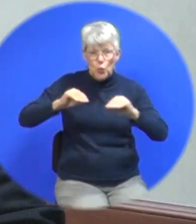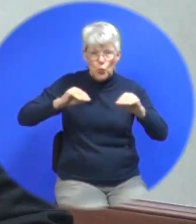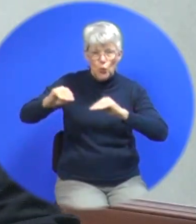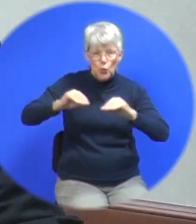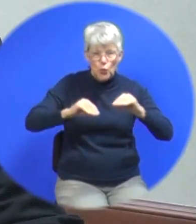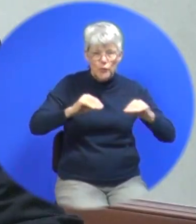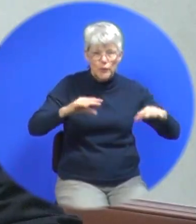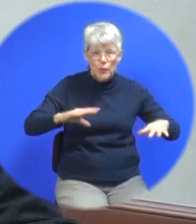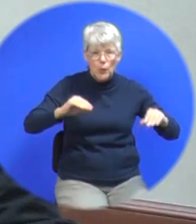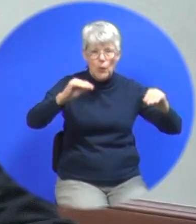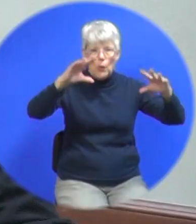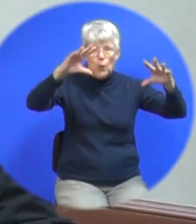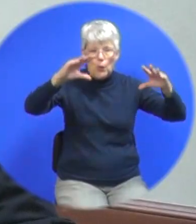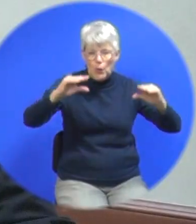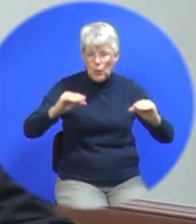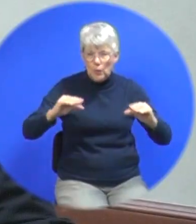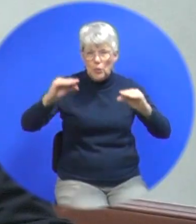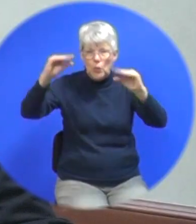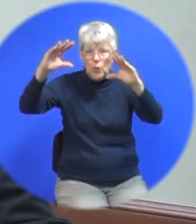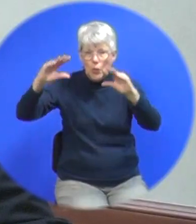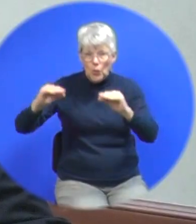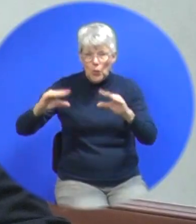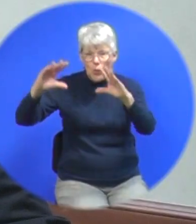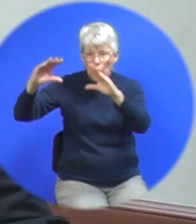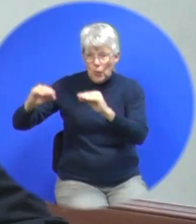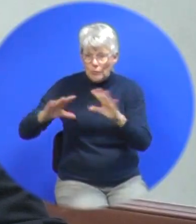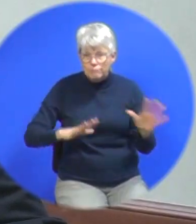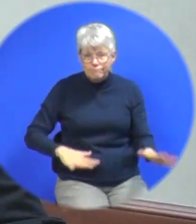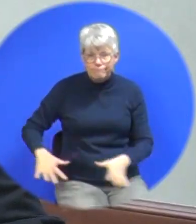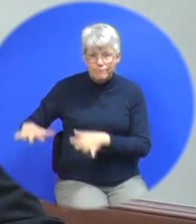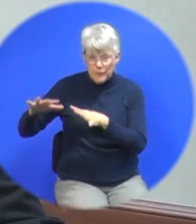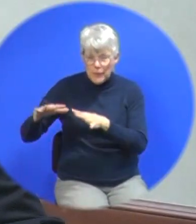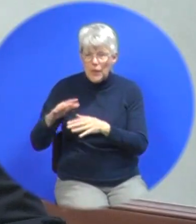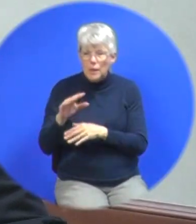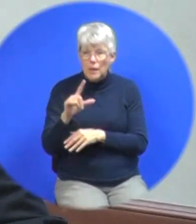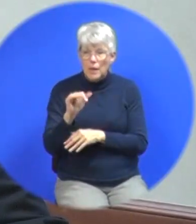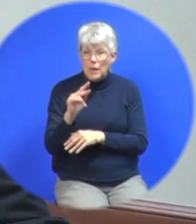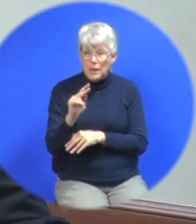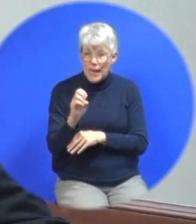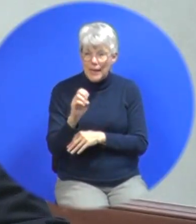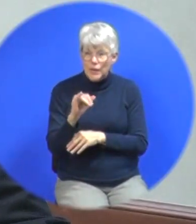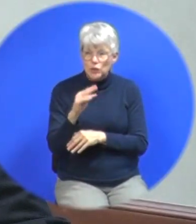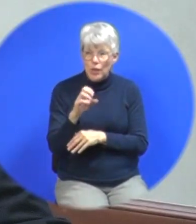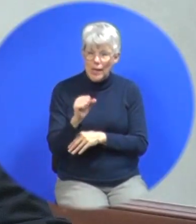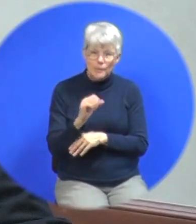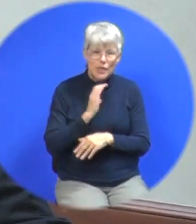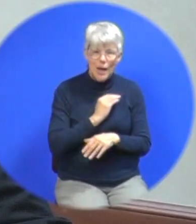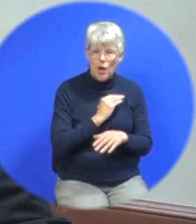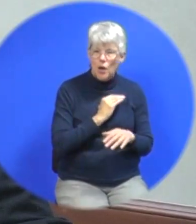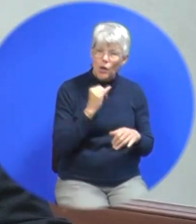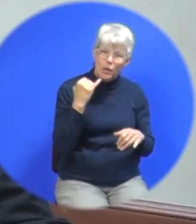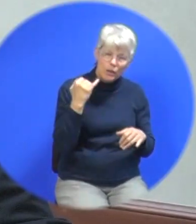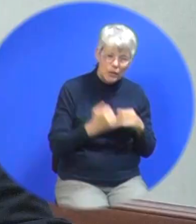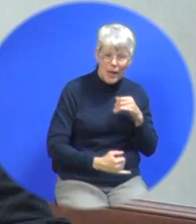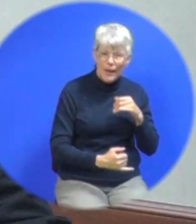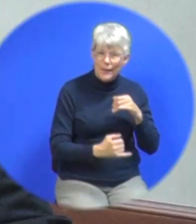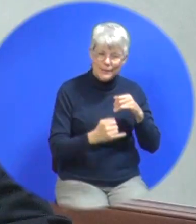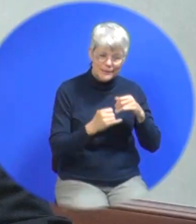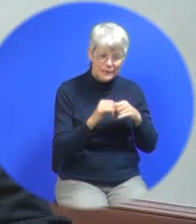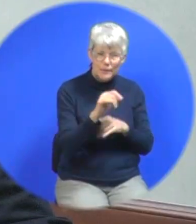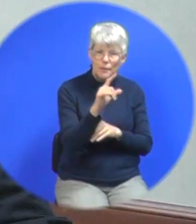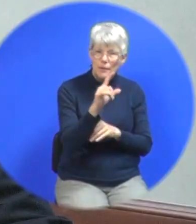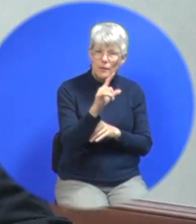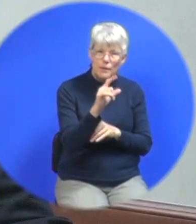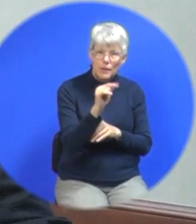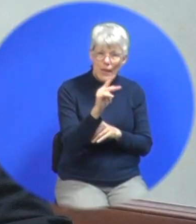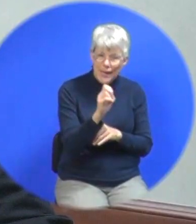provide adequate water. And what we saw in those previous droughts is that Lake James is our last line of defense when it comes to droughts, severe droughts. It